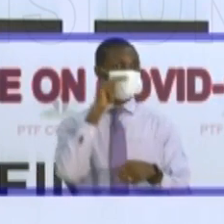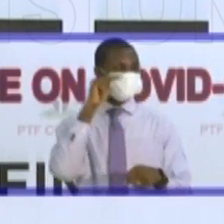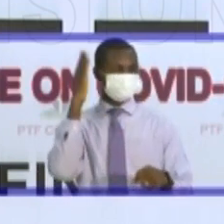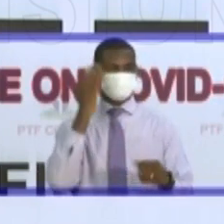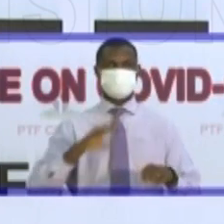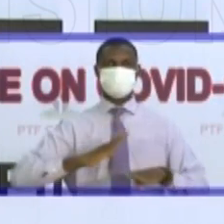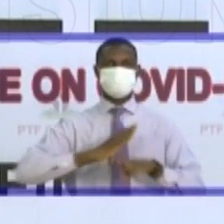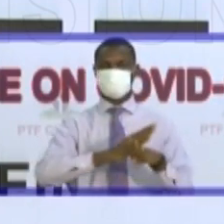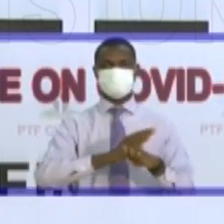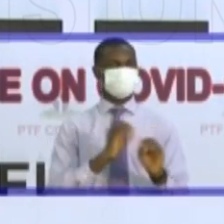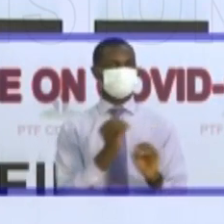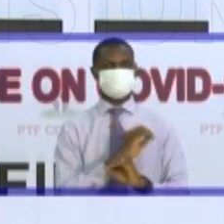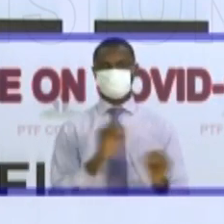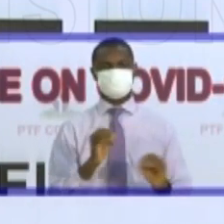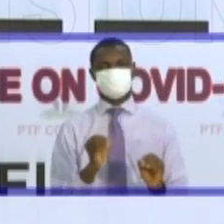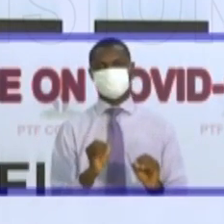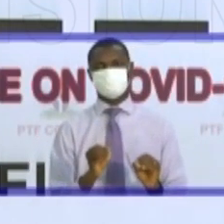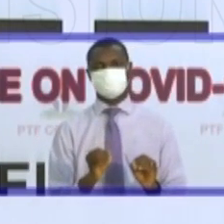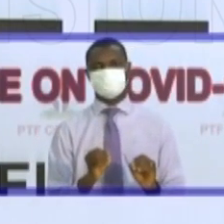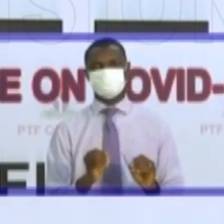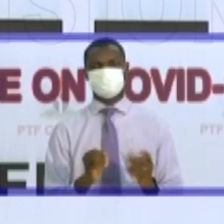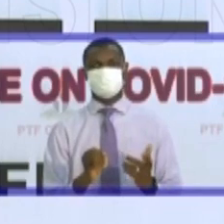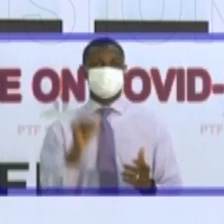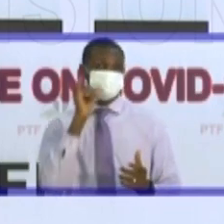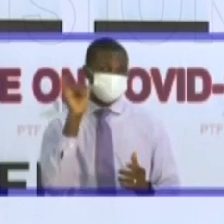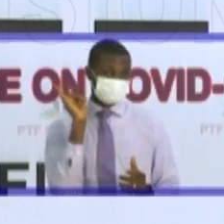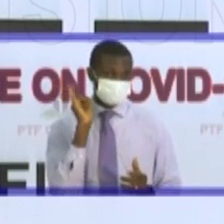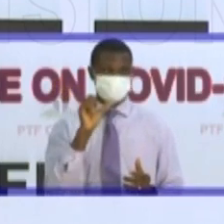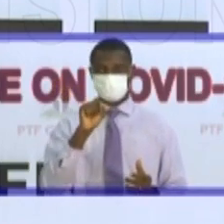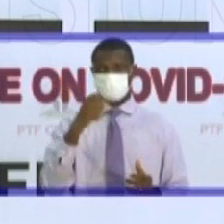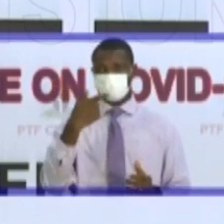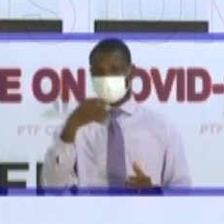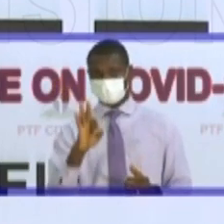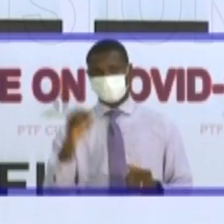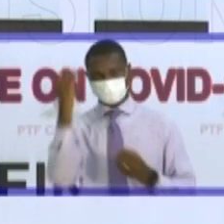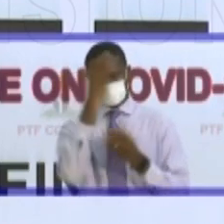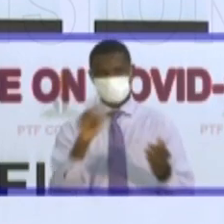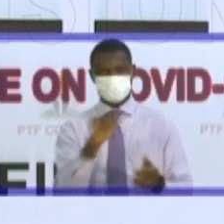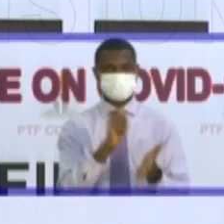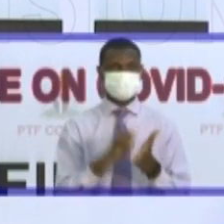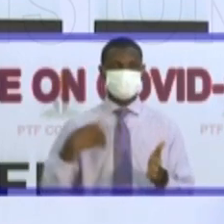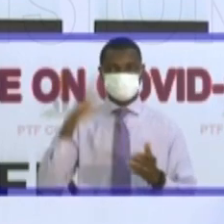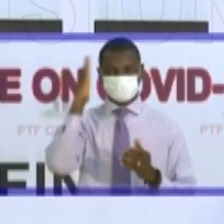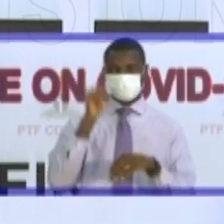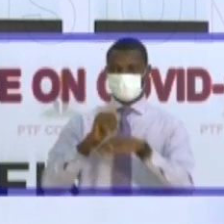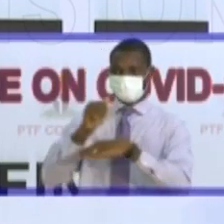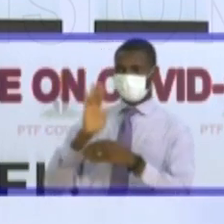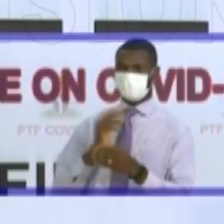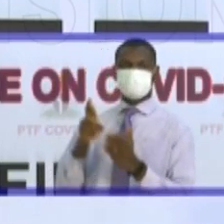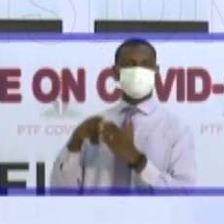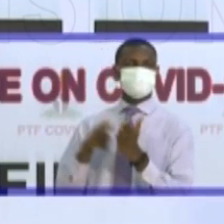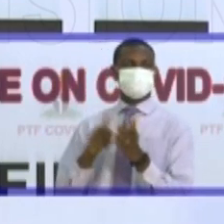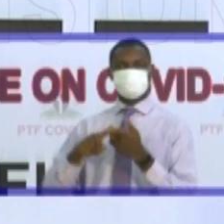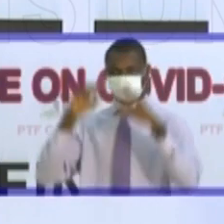speech yesterday on submitting formal findings to Mr. President. This is yet to happen. I request that the public and